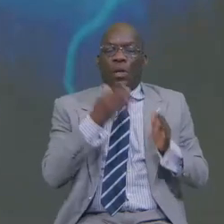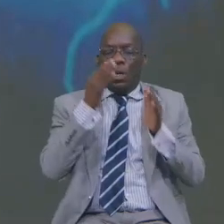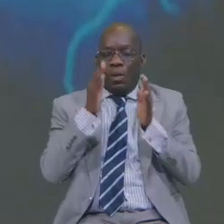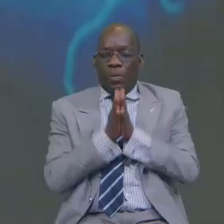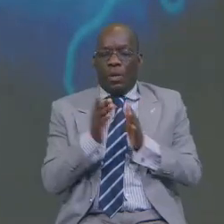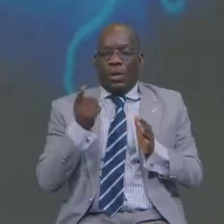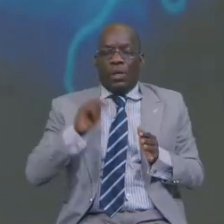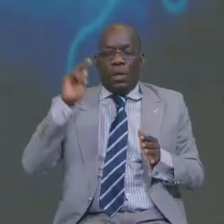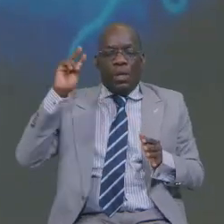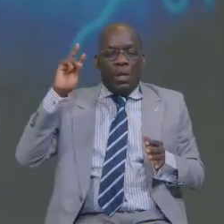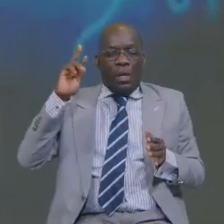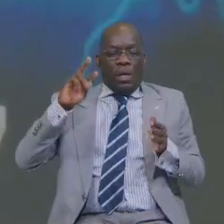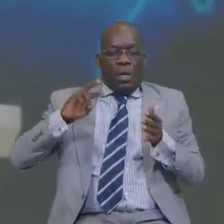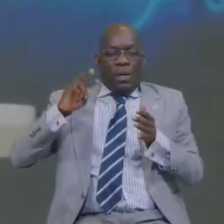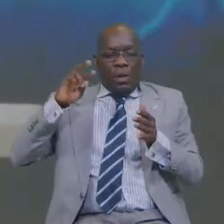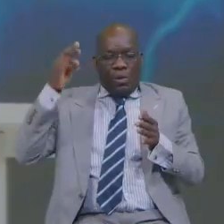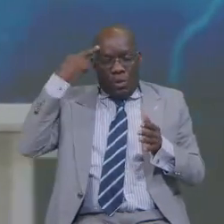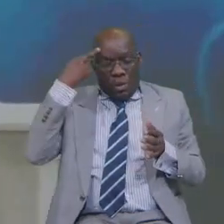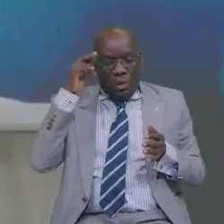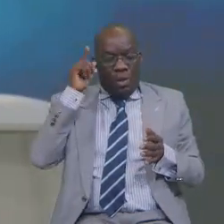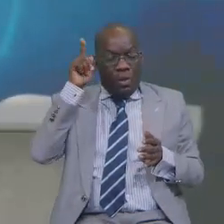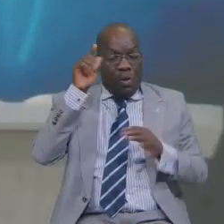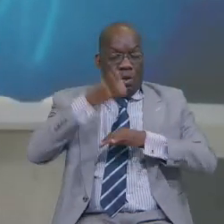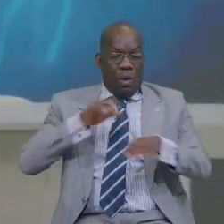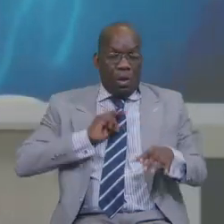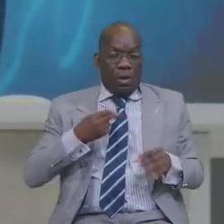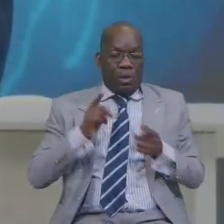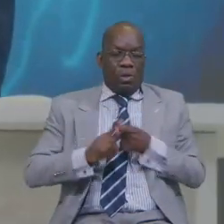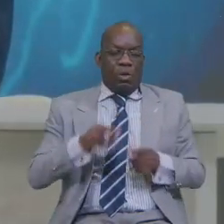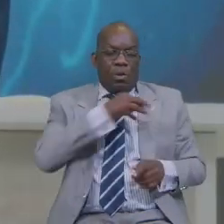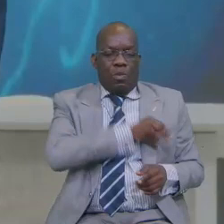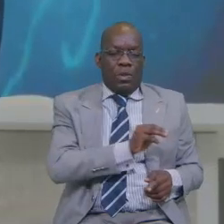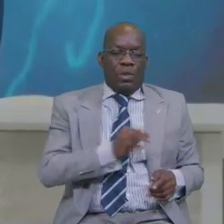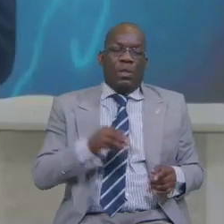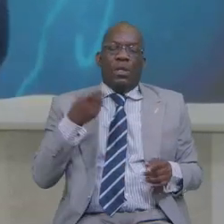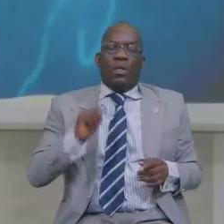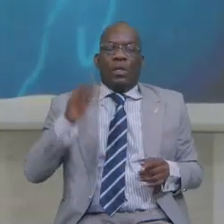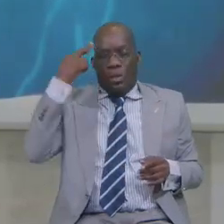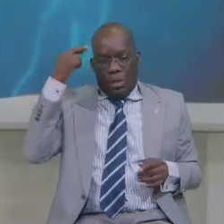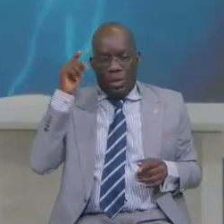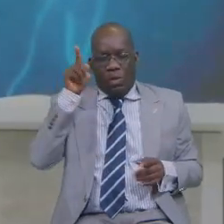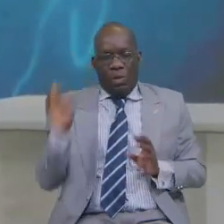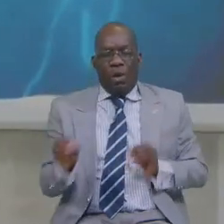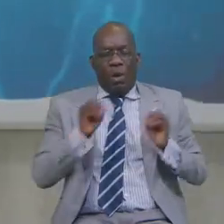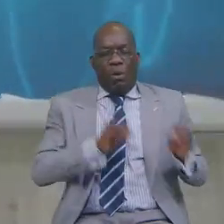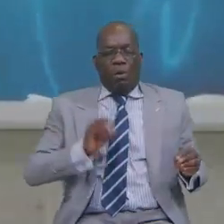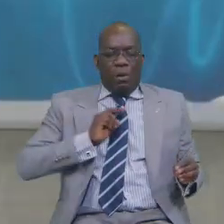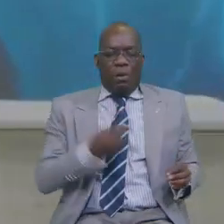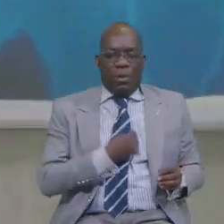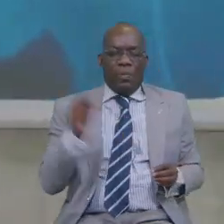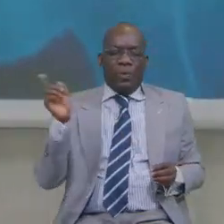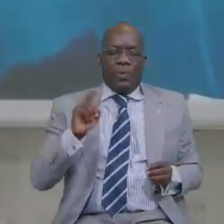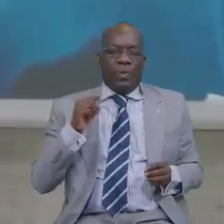into ministry, and the reason you placed us where we are, and the reason you have called